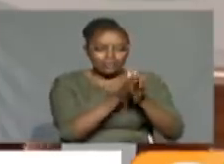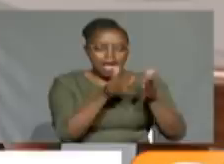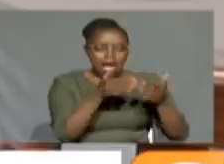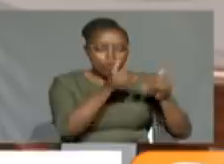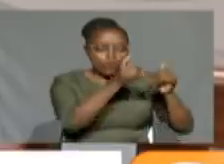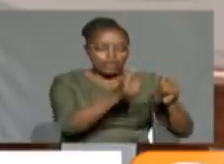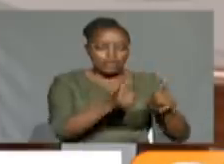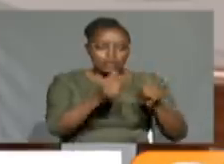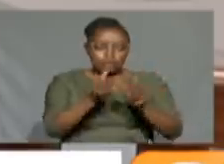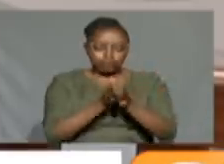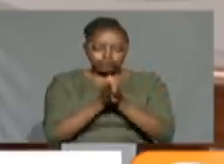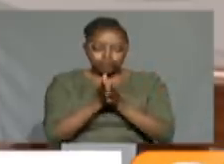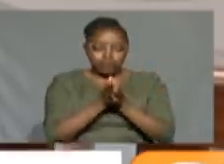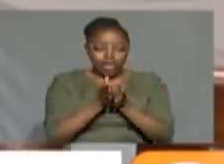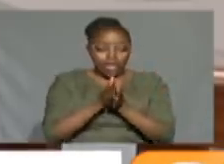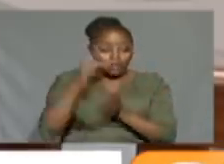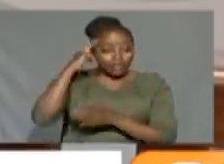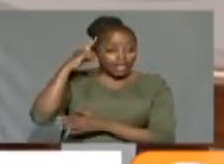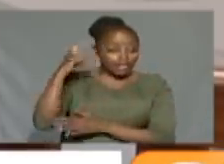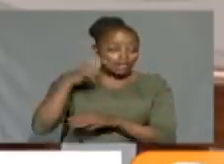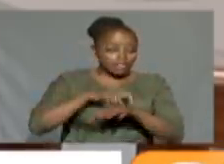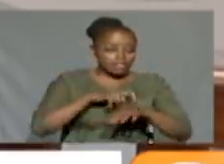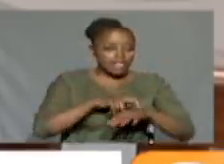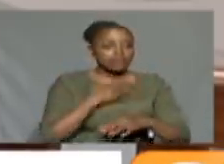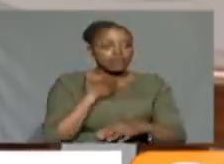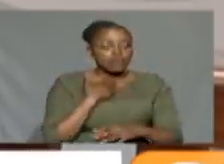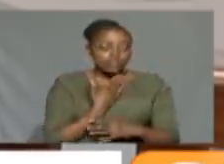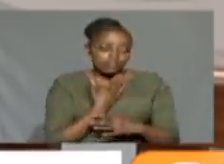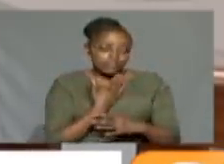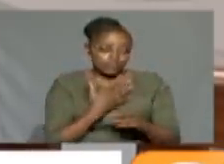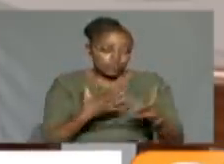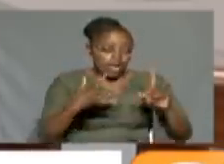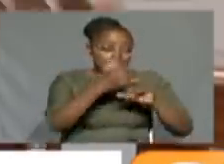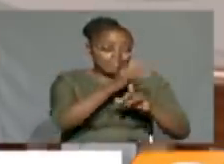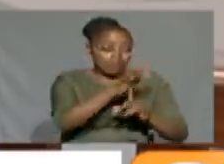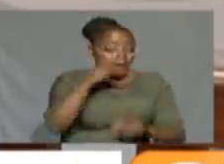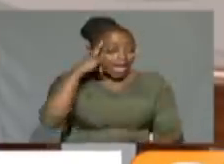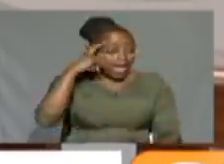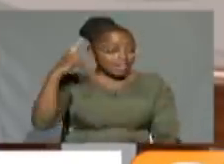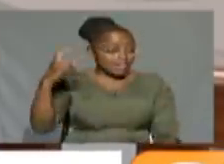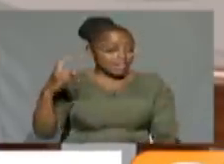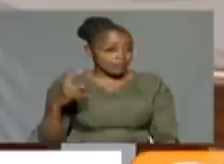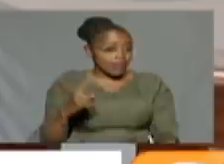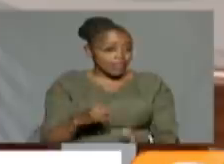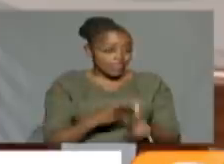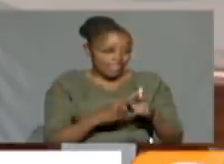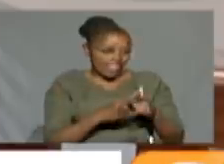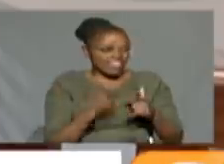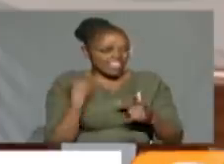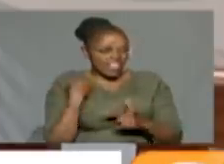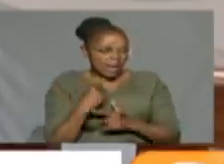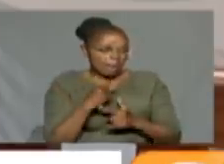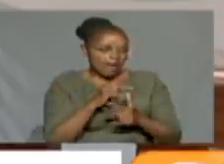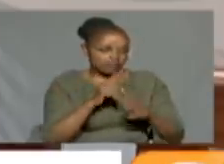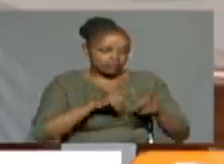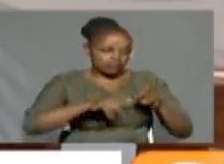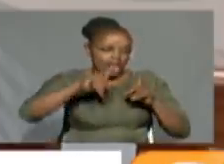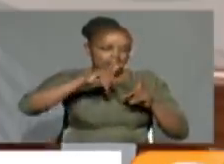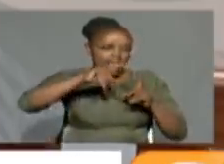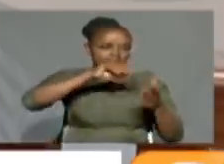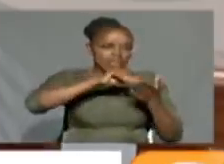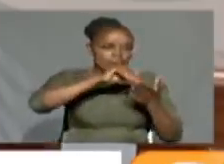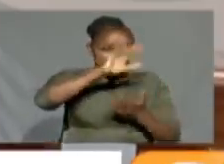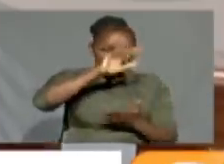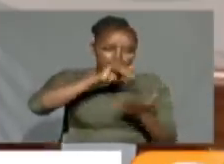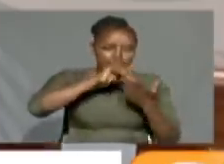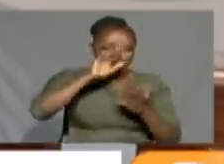individual aspirations and dreams. As people seek to fulfill their dreams, the aggregate becomes bigger and bigger. The more